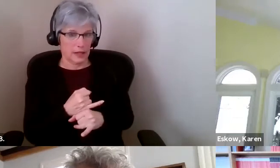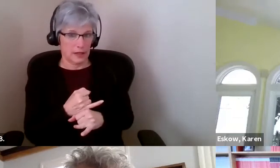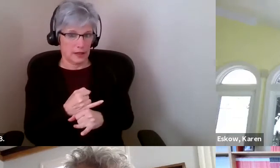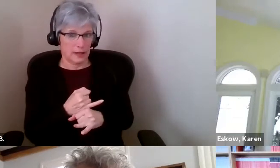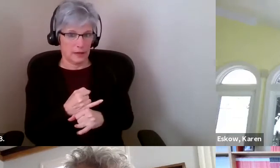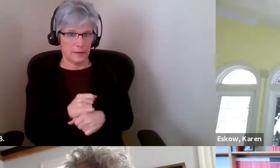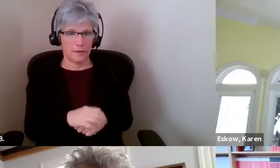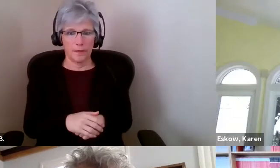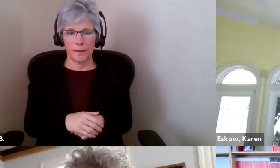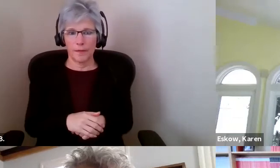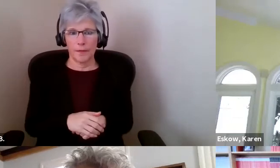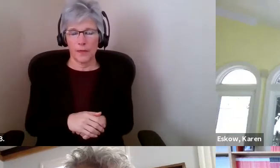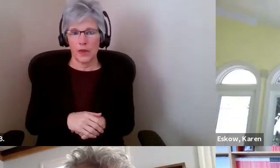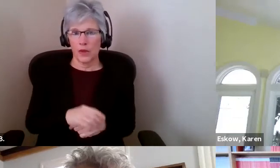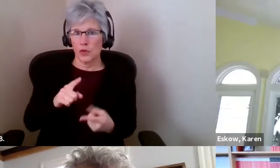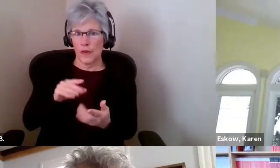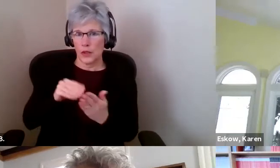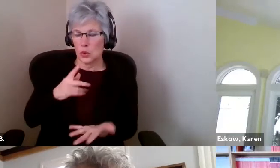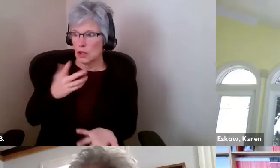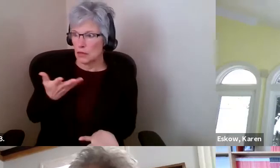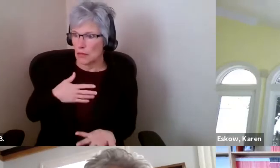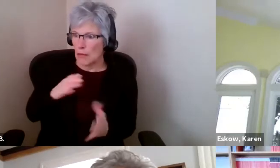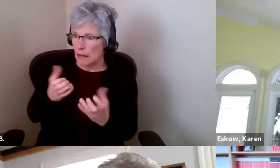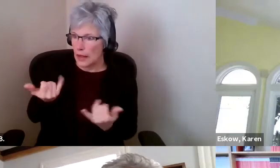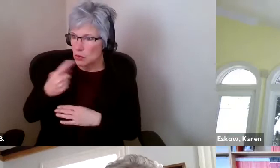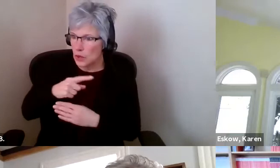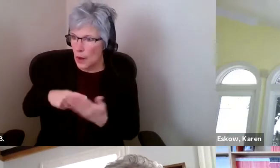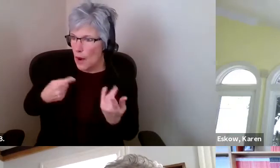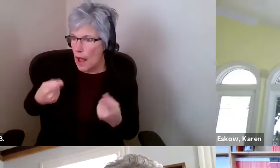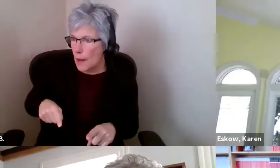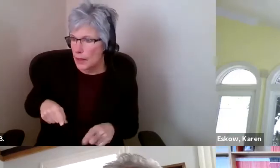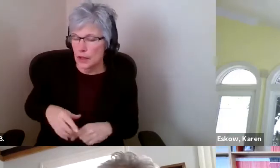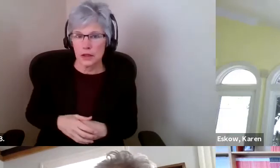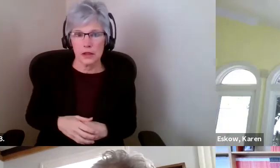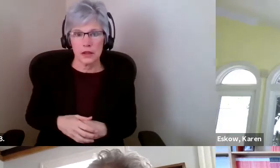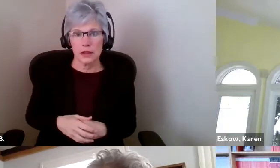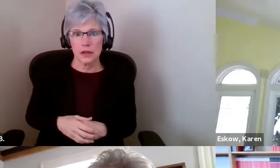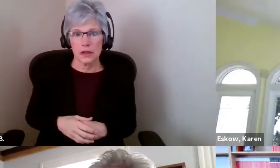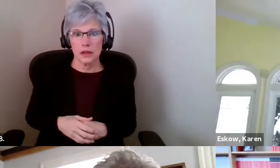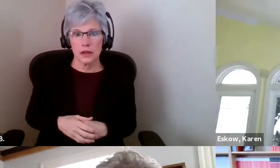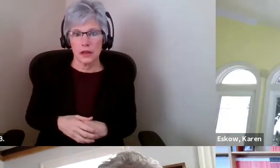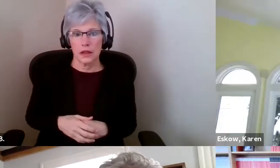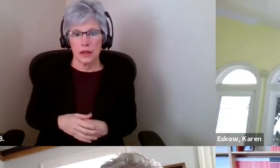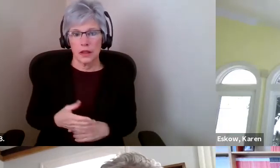wonder what happens with my class today. If there's a way for them, they really can't sit anywhere but indoors, right?